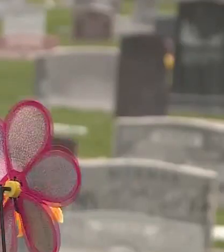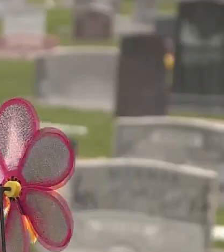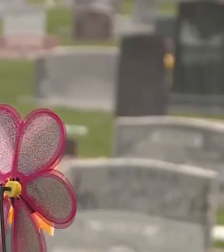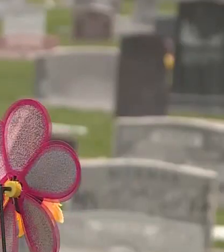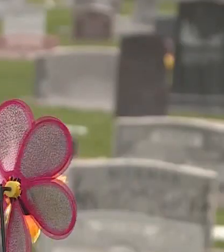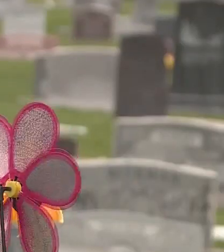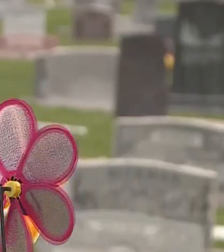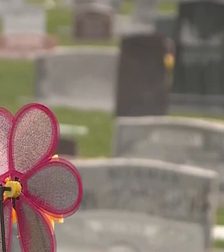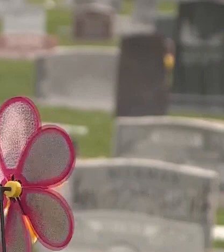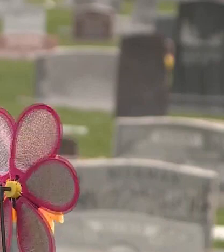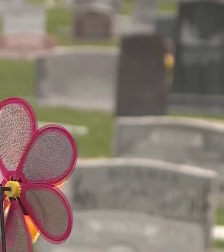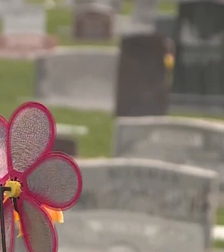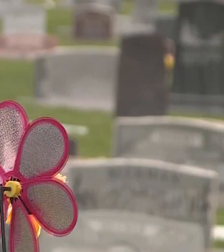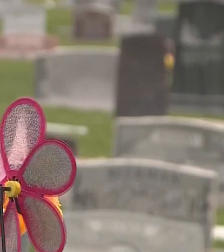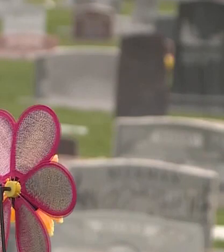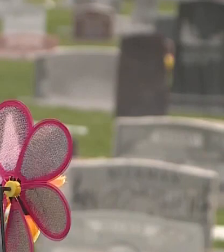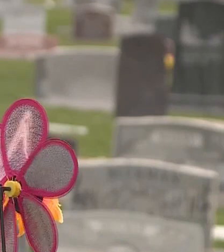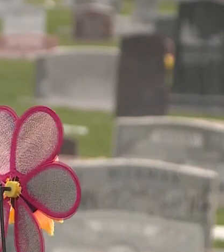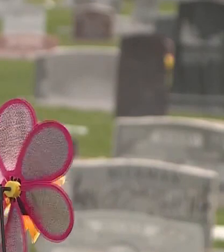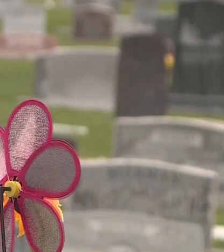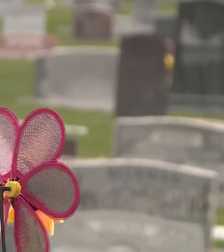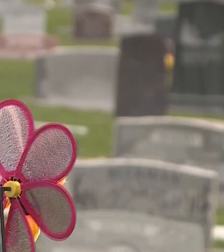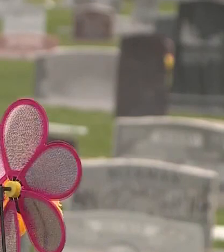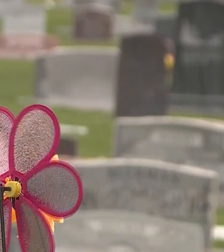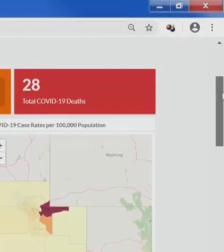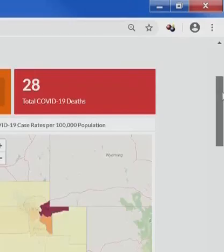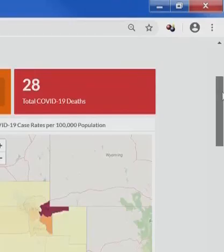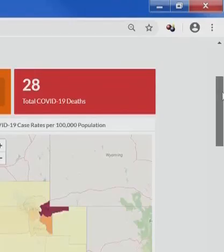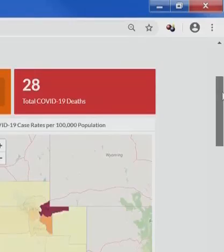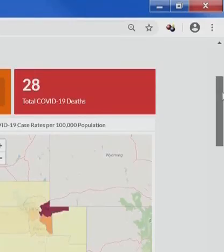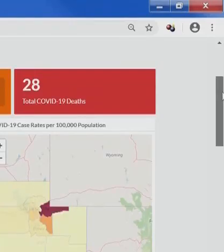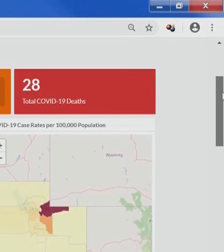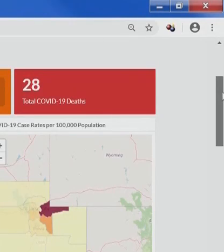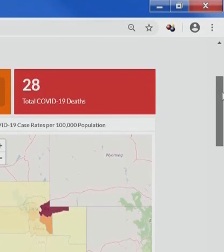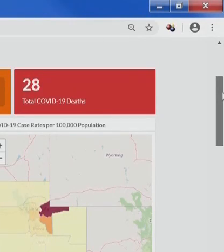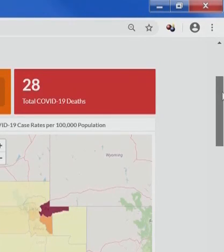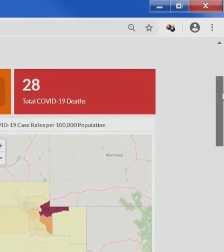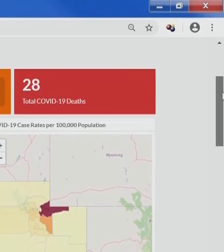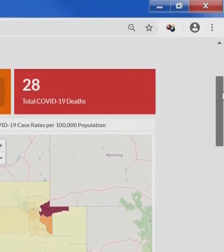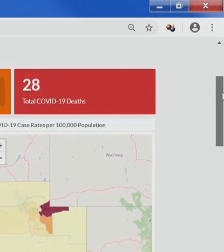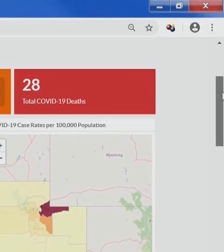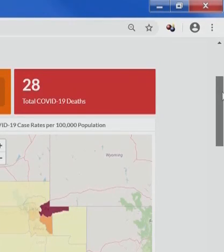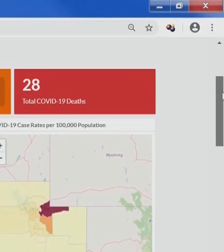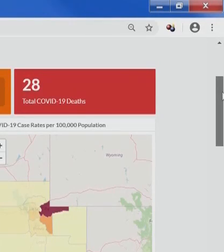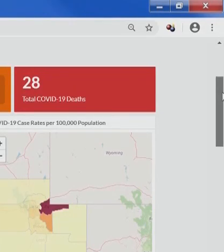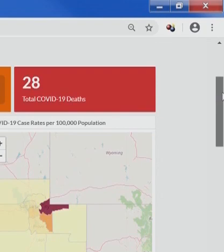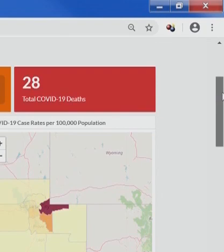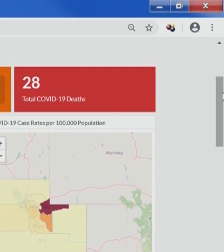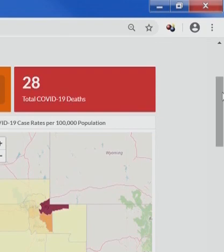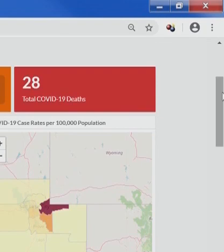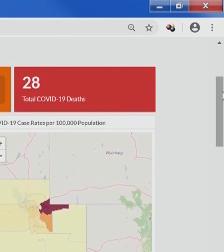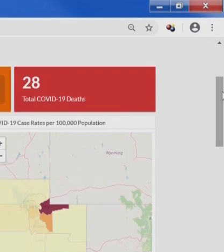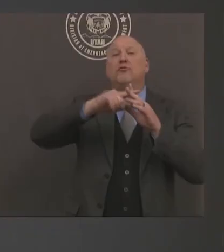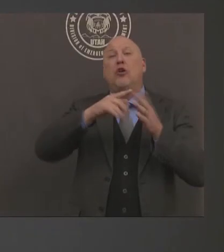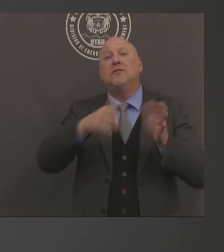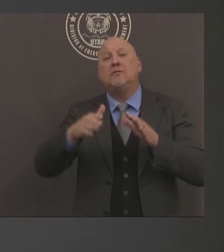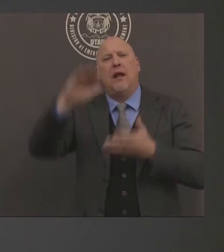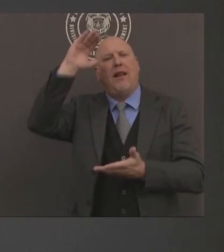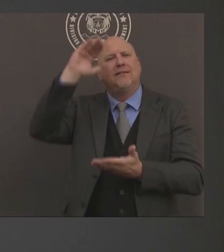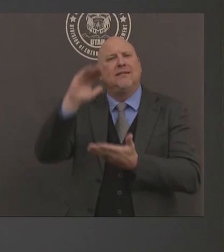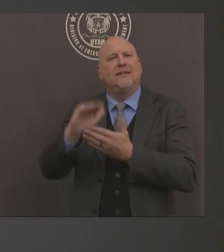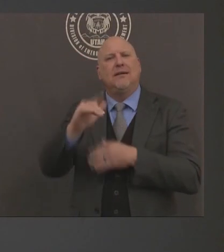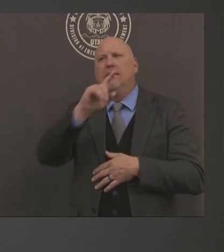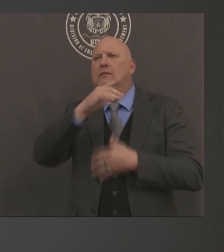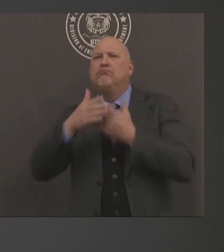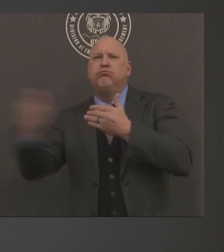if Utah peaked in deaths this week and started to see a decrease. But it's too early to read that trend in state data. There are signs